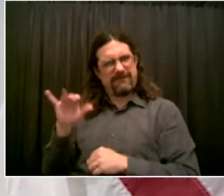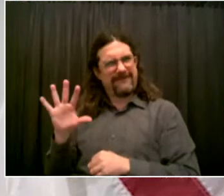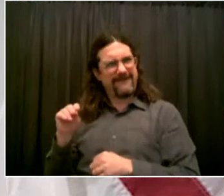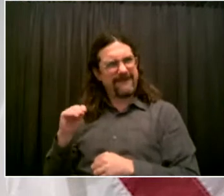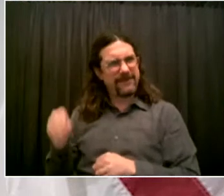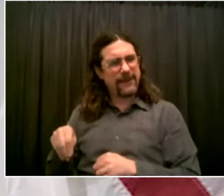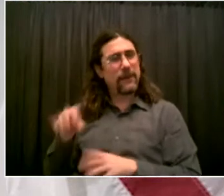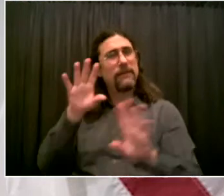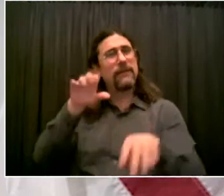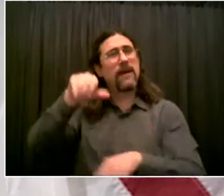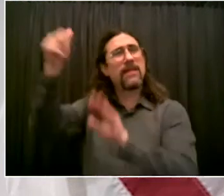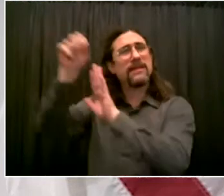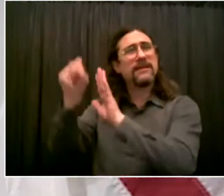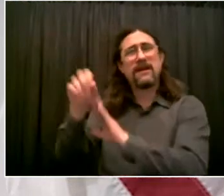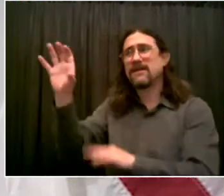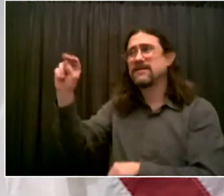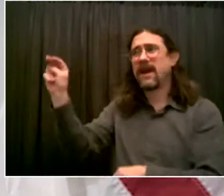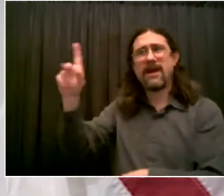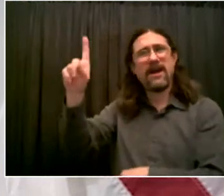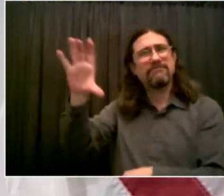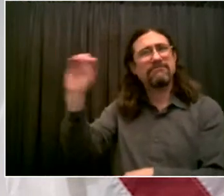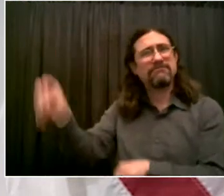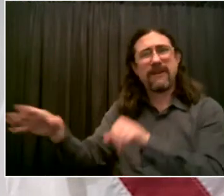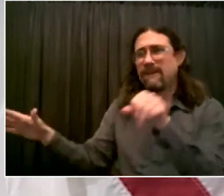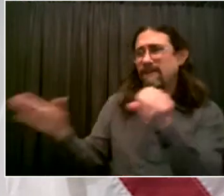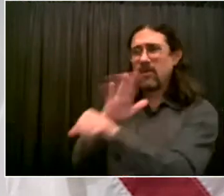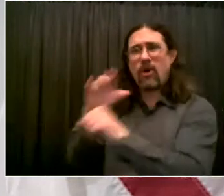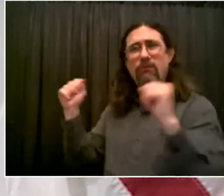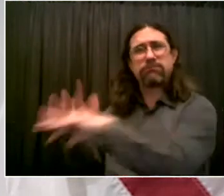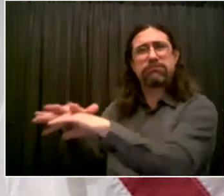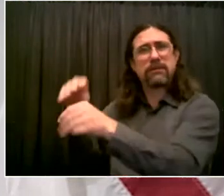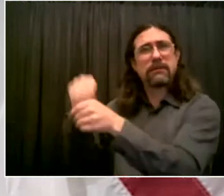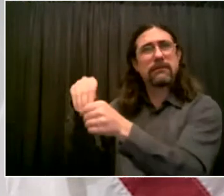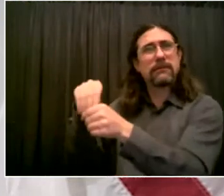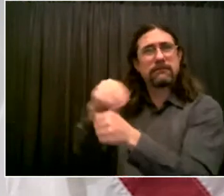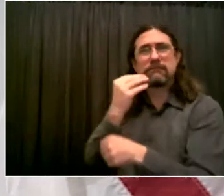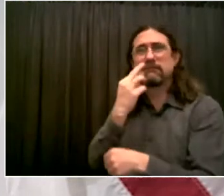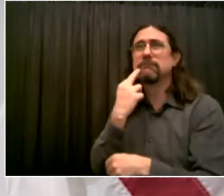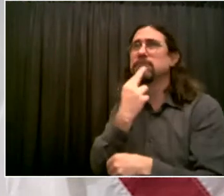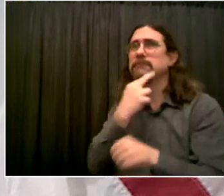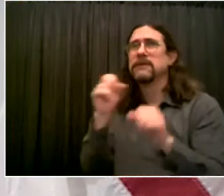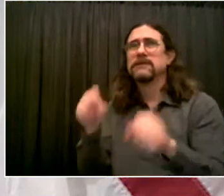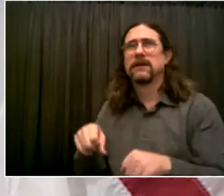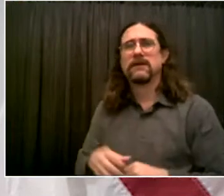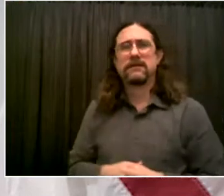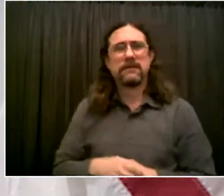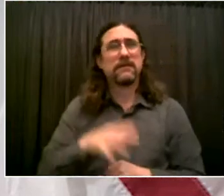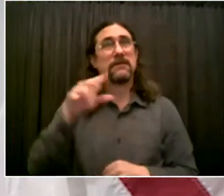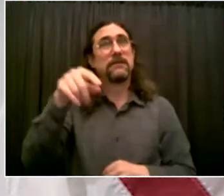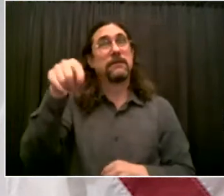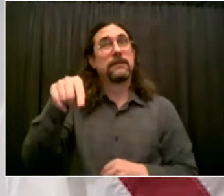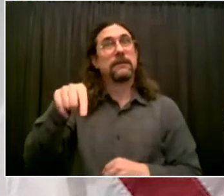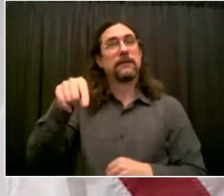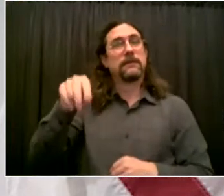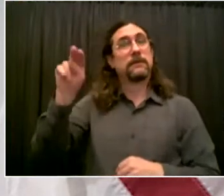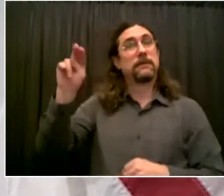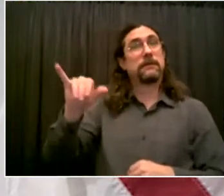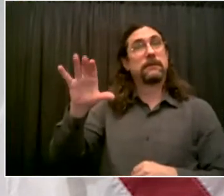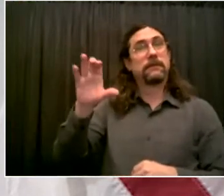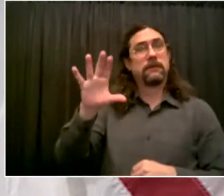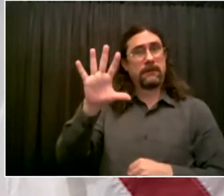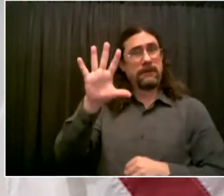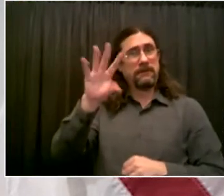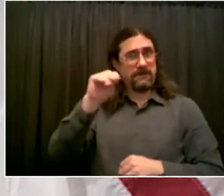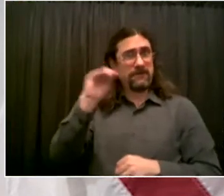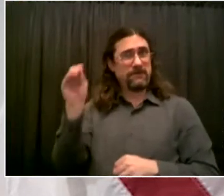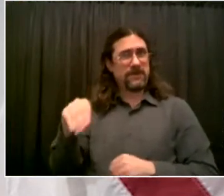it concern you at all to see 75% outside the city, 100% in Connecticut, given where we are right now? Steve, look, I